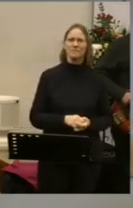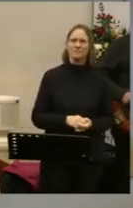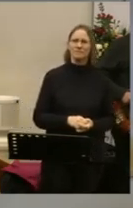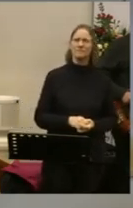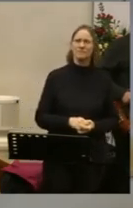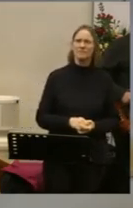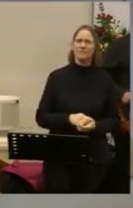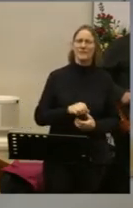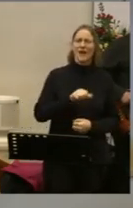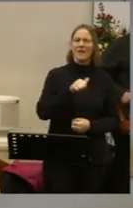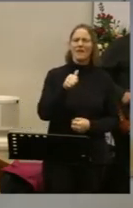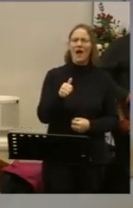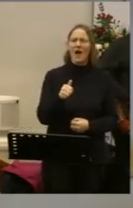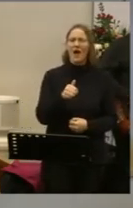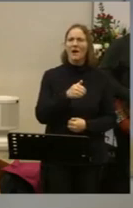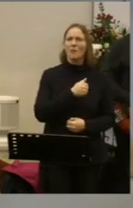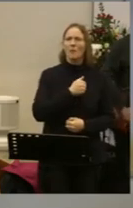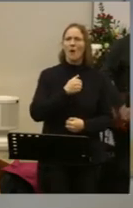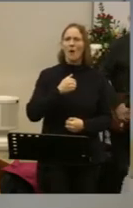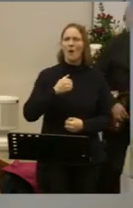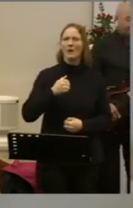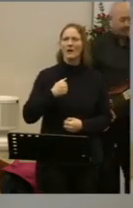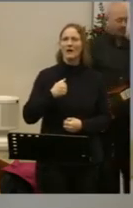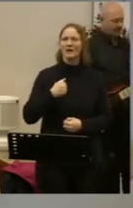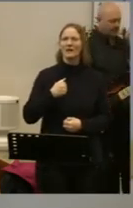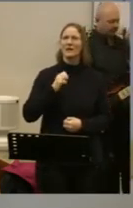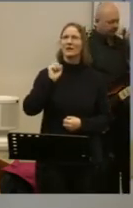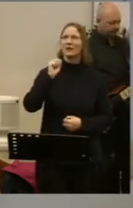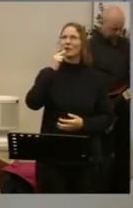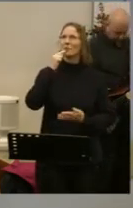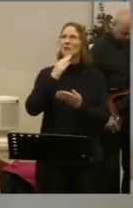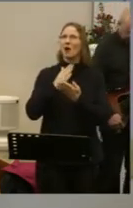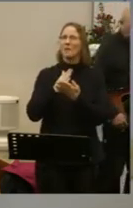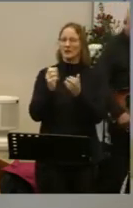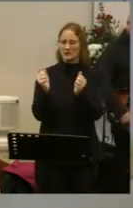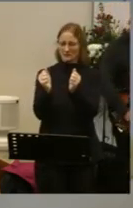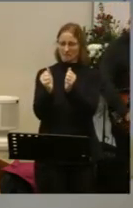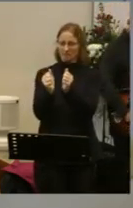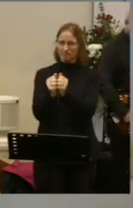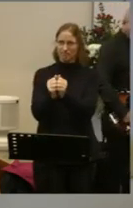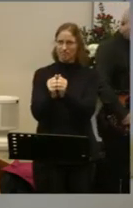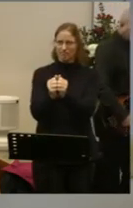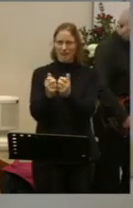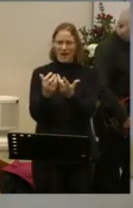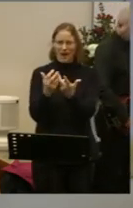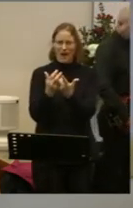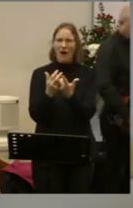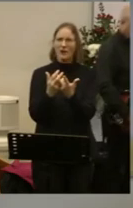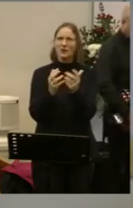Then came the morning that sealed the promise